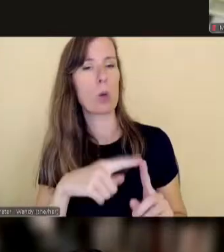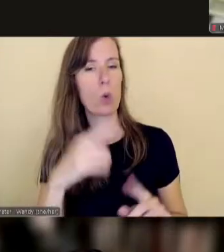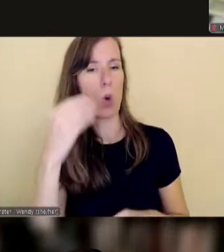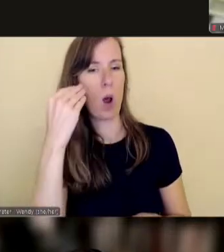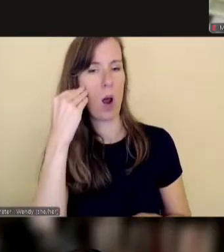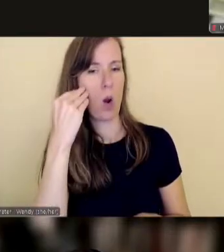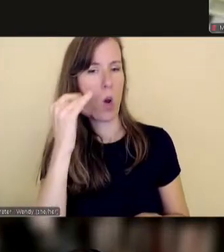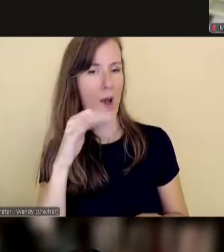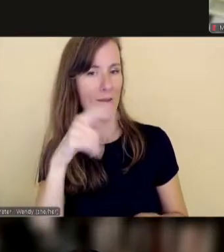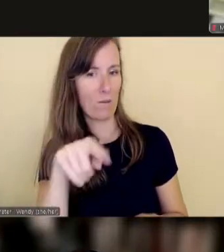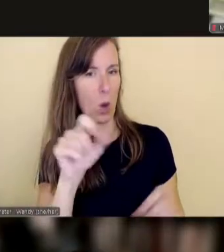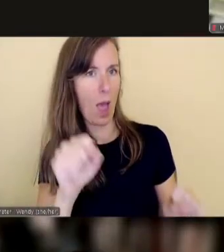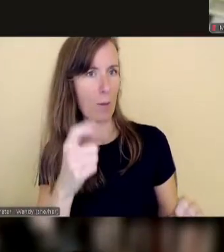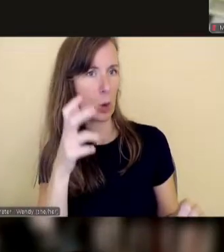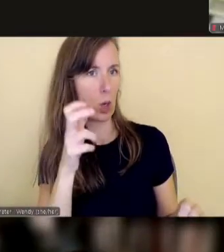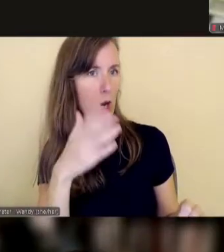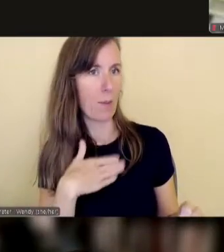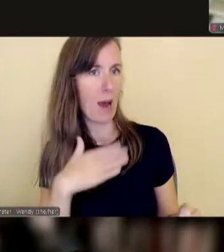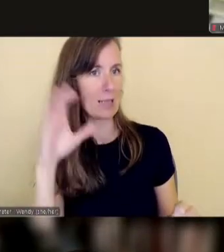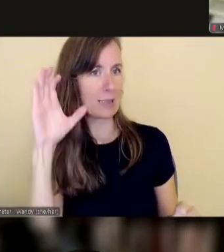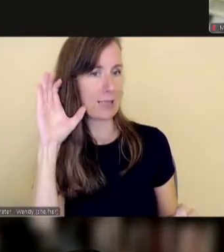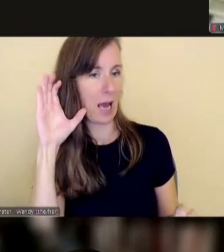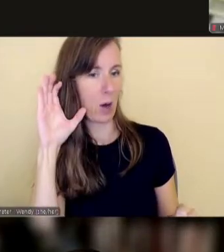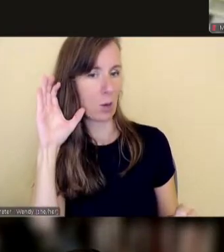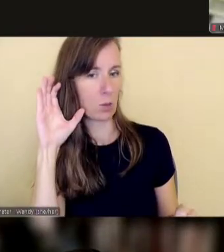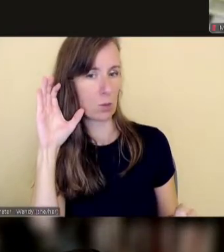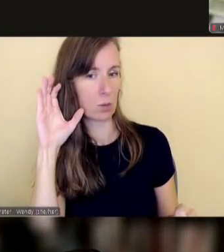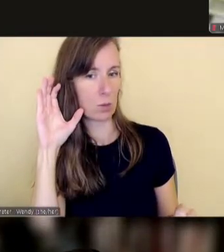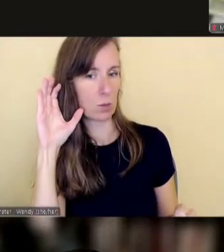my stand on that said nay.